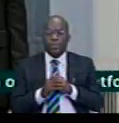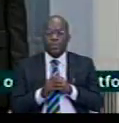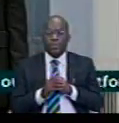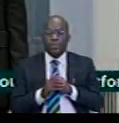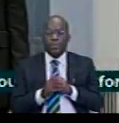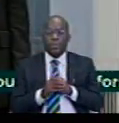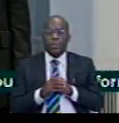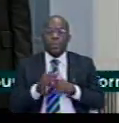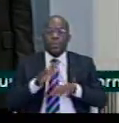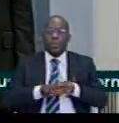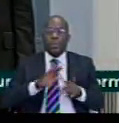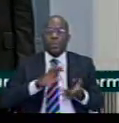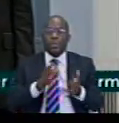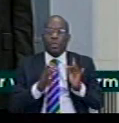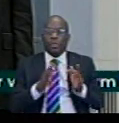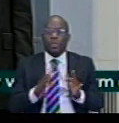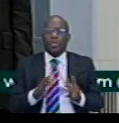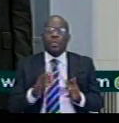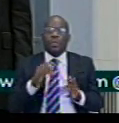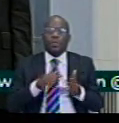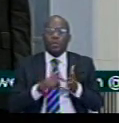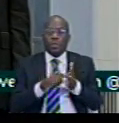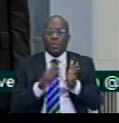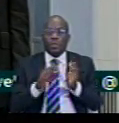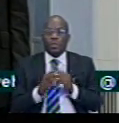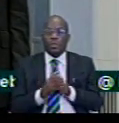Online also, check up.